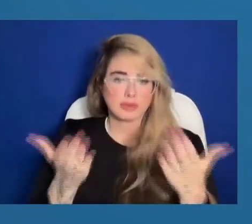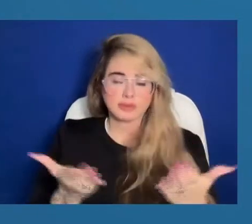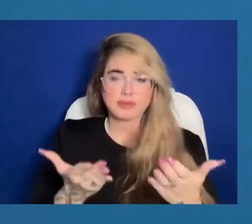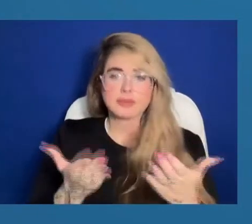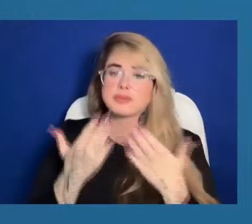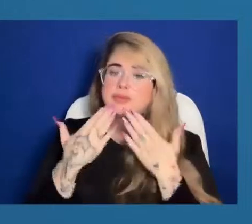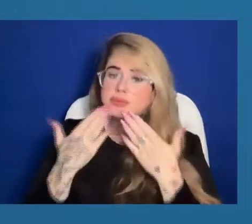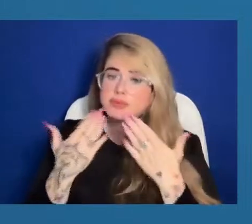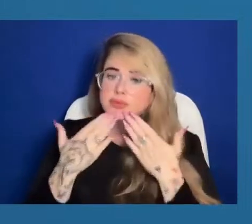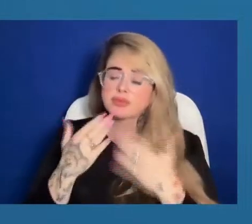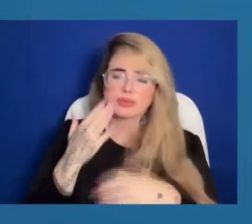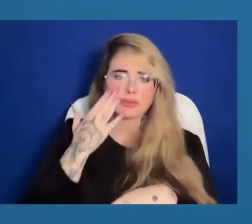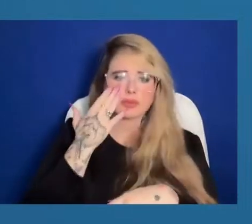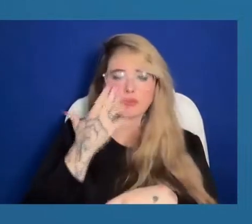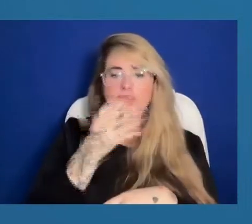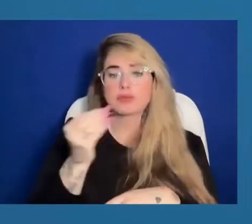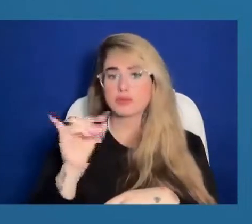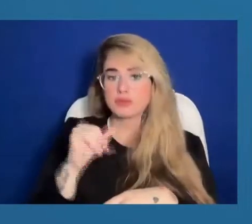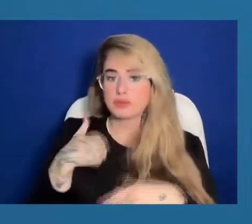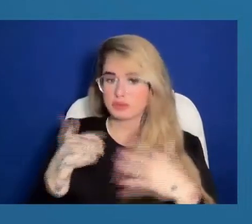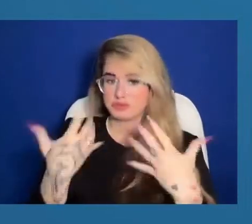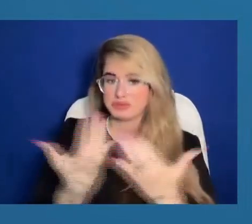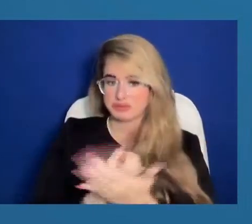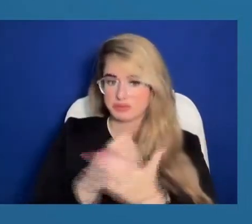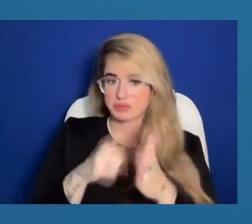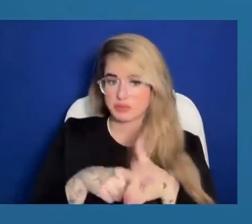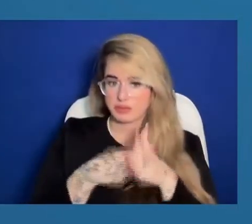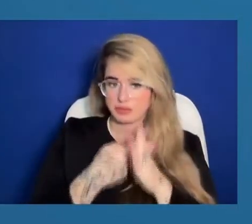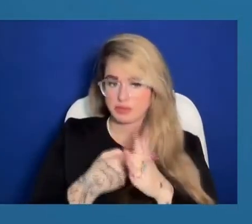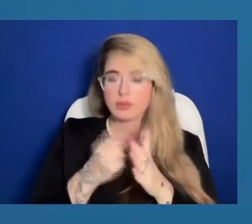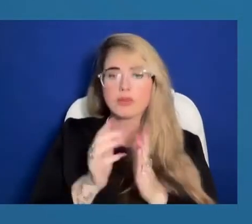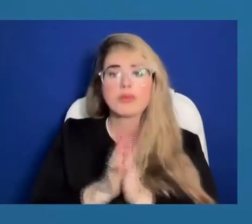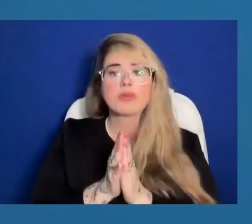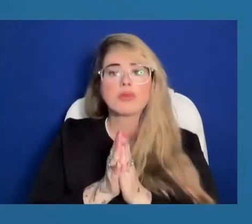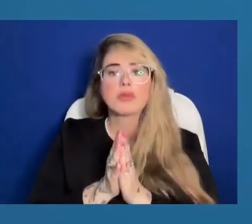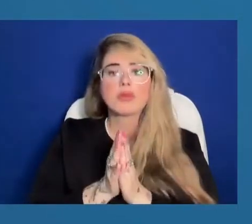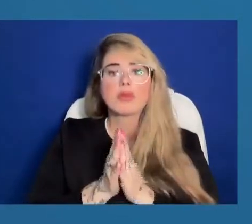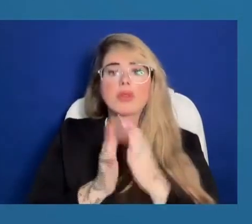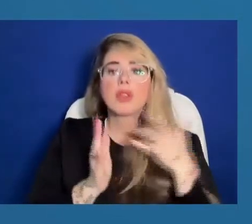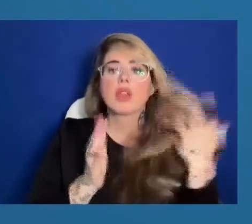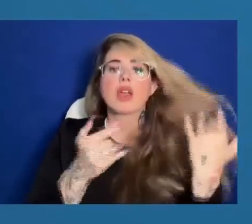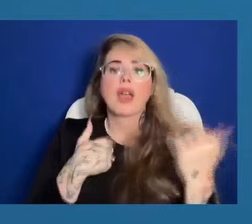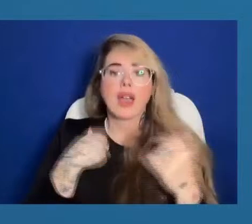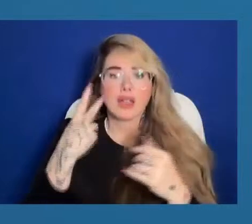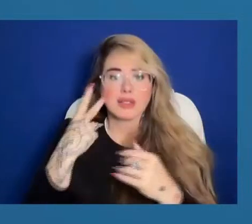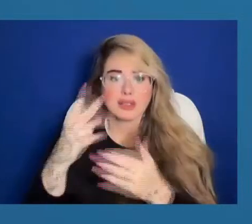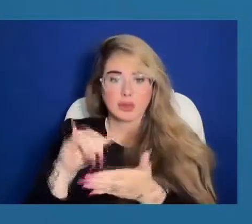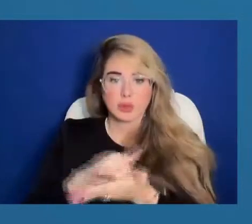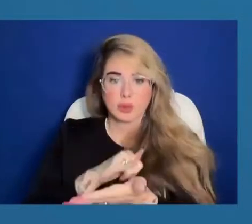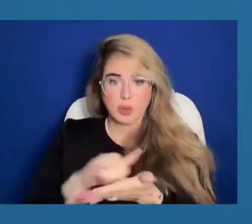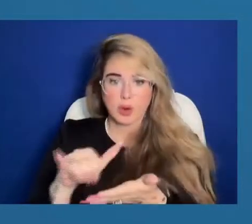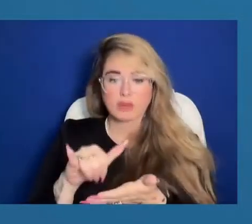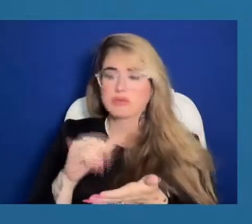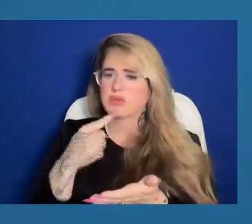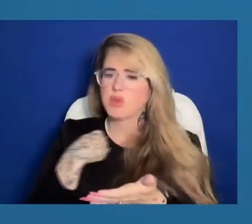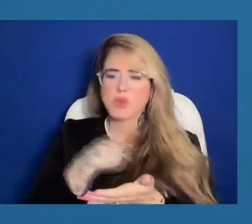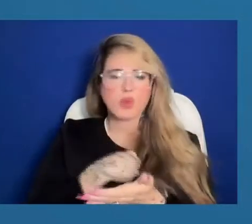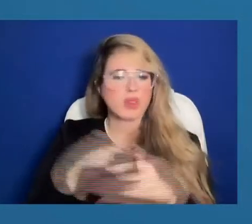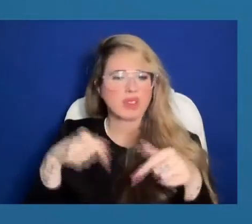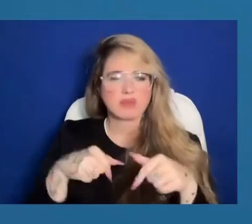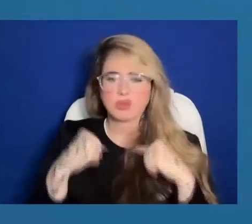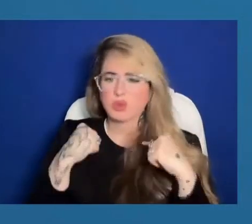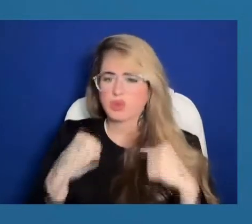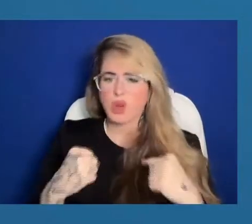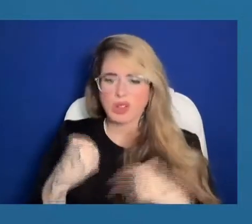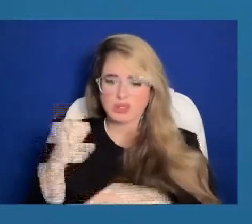you. And for me to begin, as a union member and in New York, we strongly denounce the